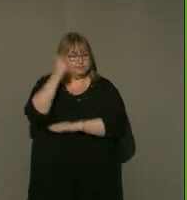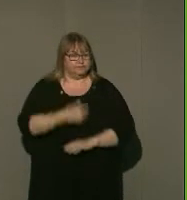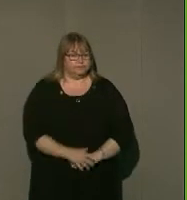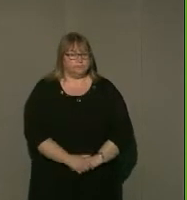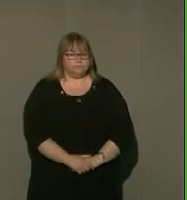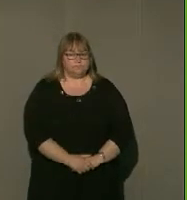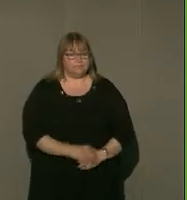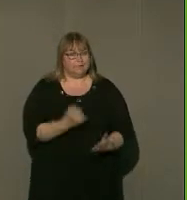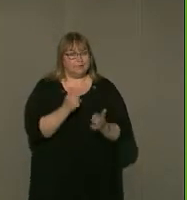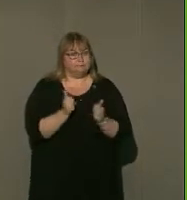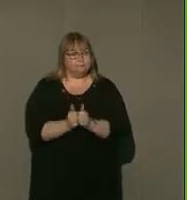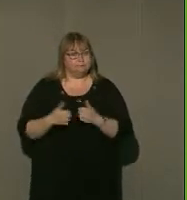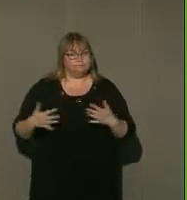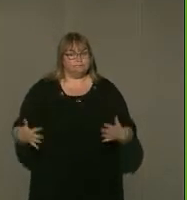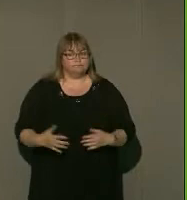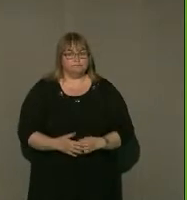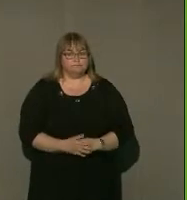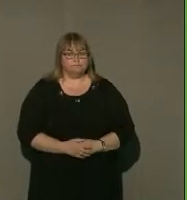Those against?